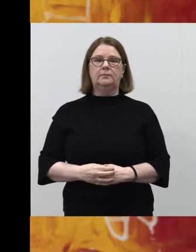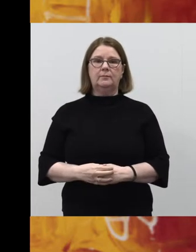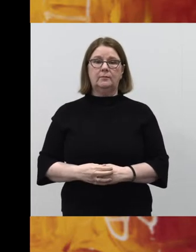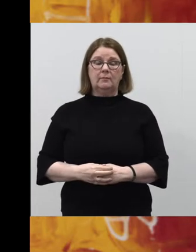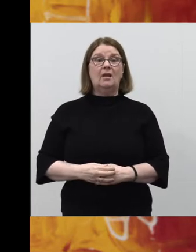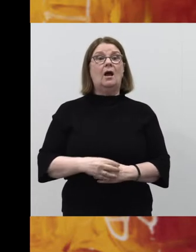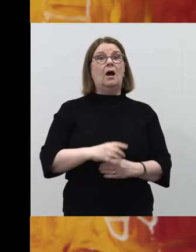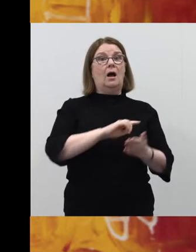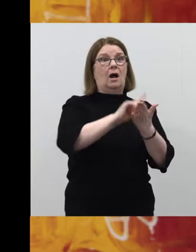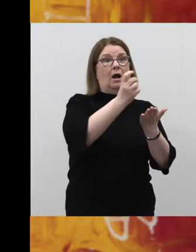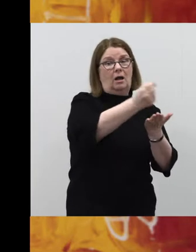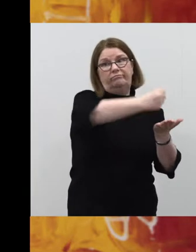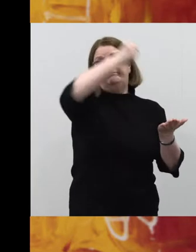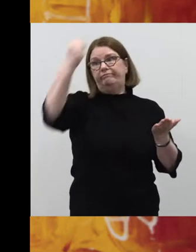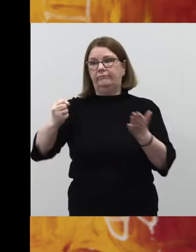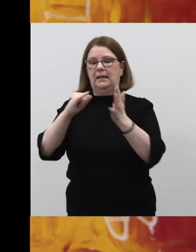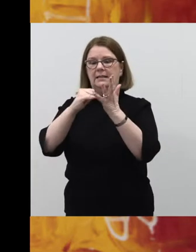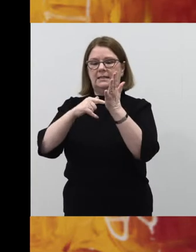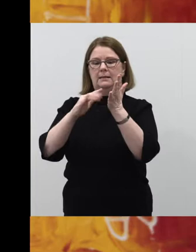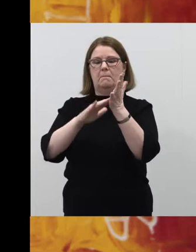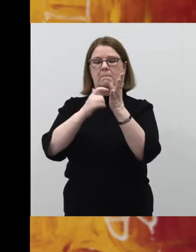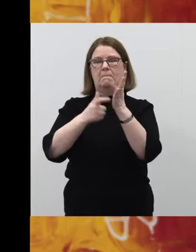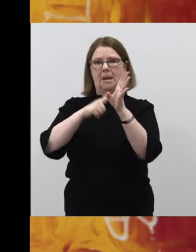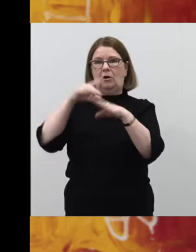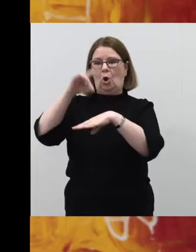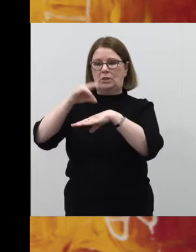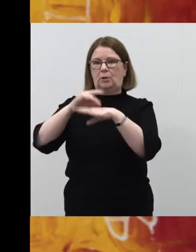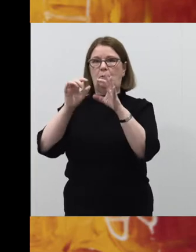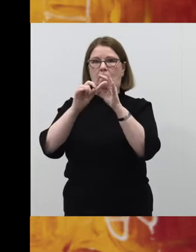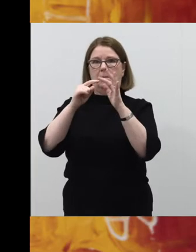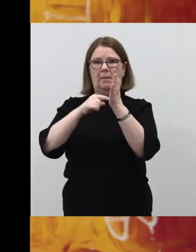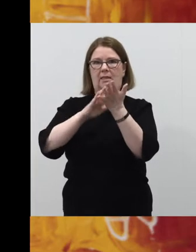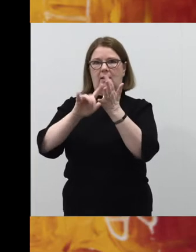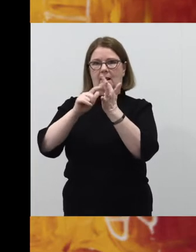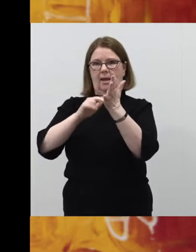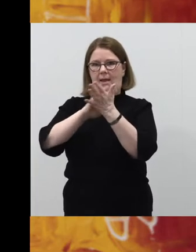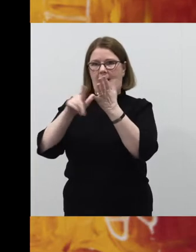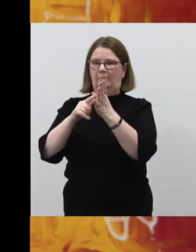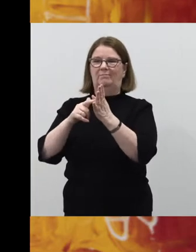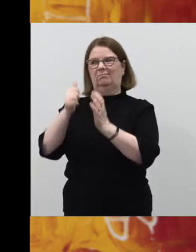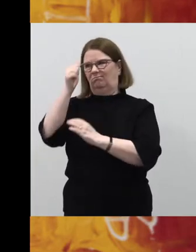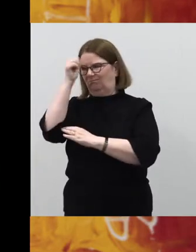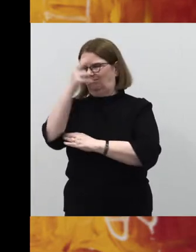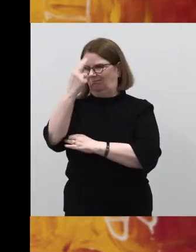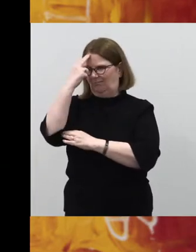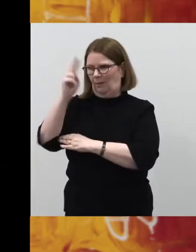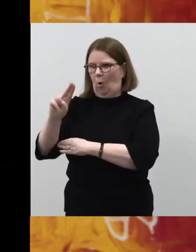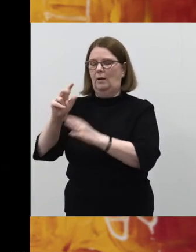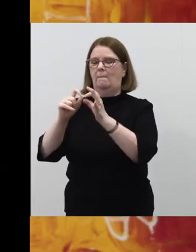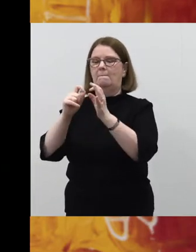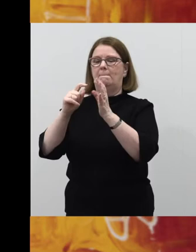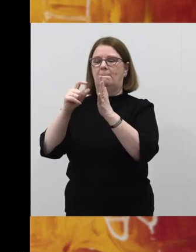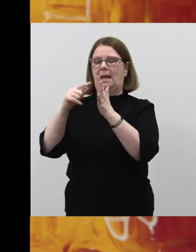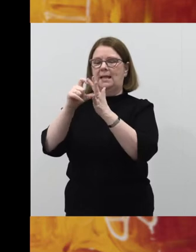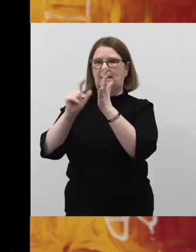of fairies and Shakespearean references. And he also painted portraits of his doctors. This is his